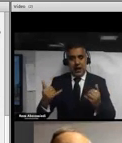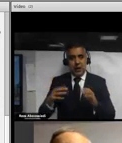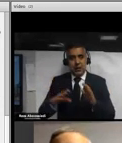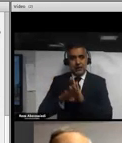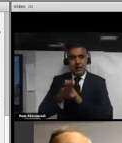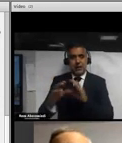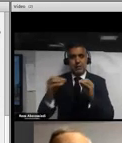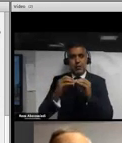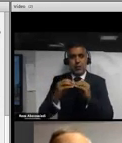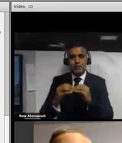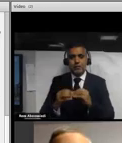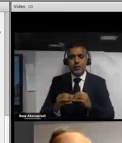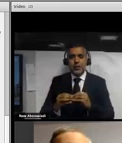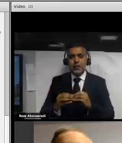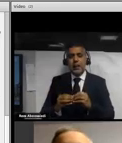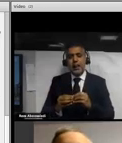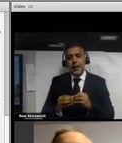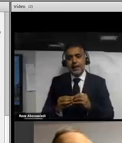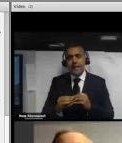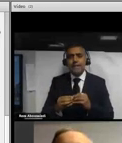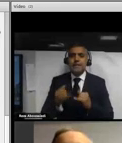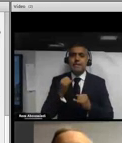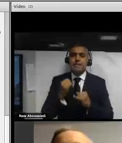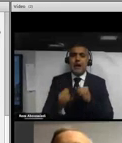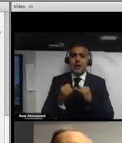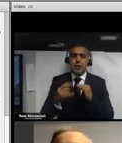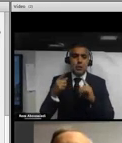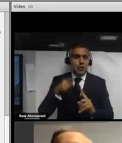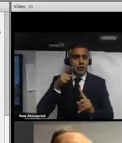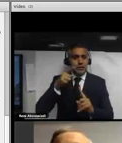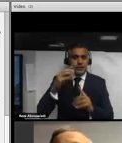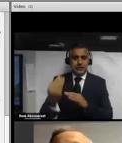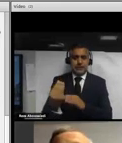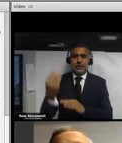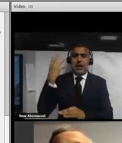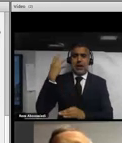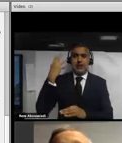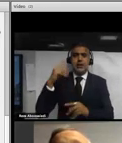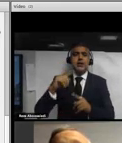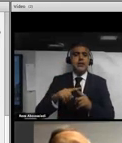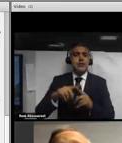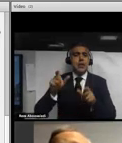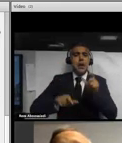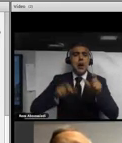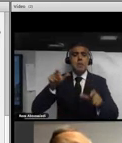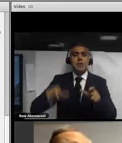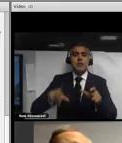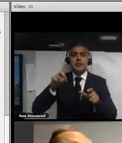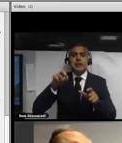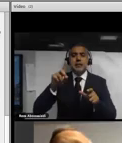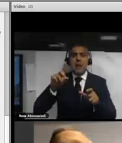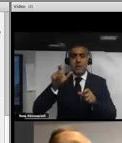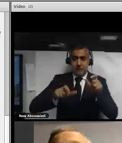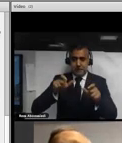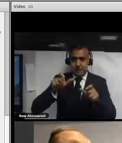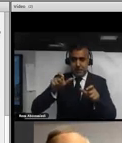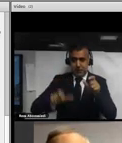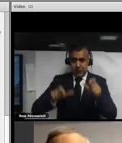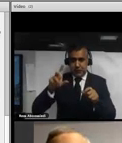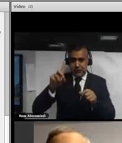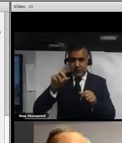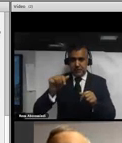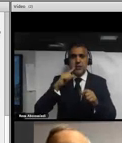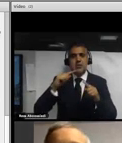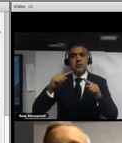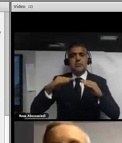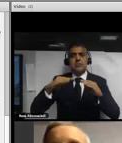And the final point on this slide is that the population of disabilities of people with disabilities is very